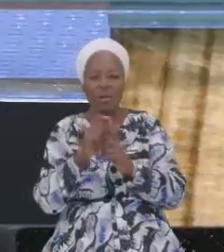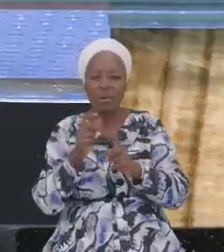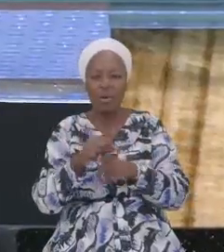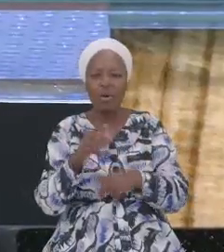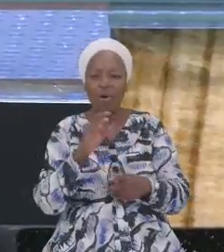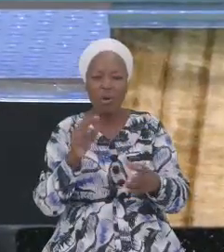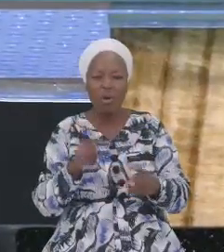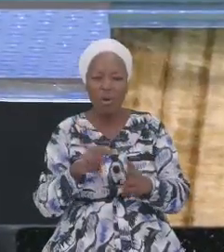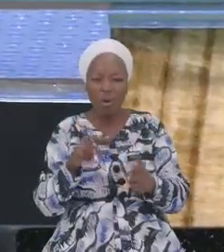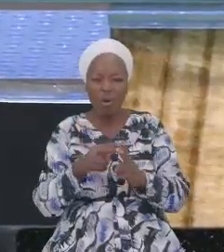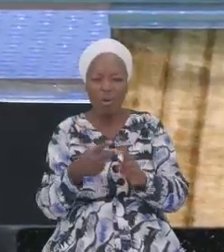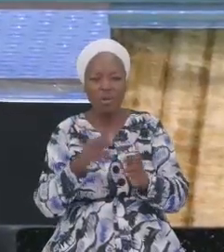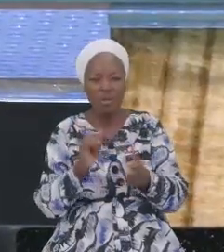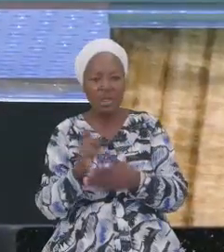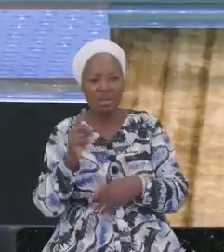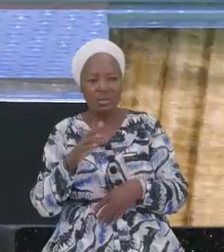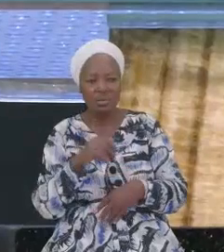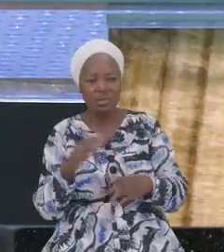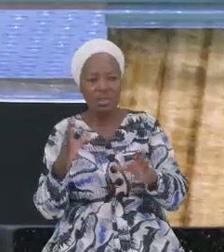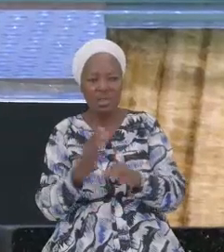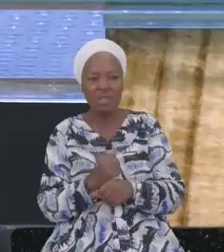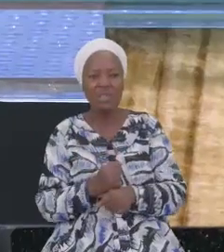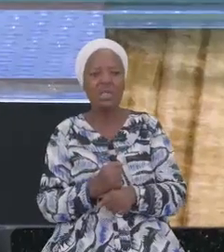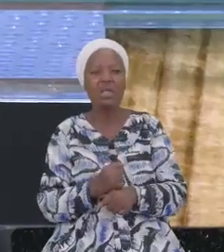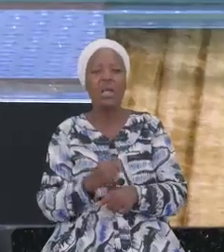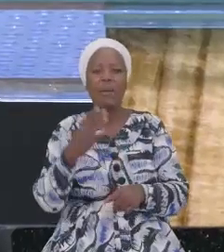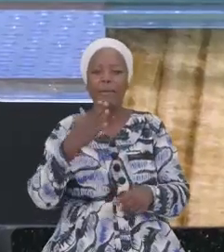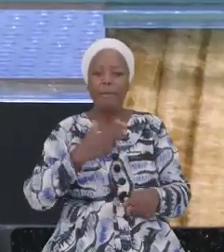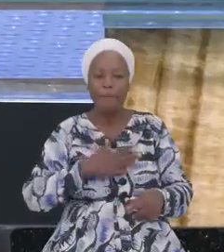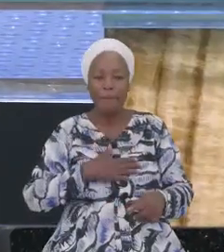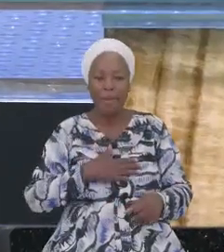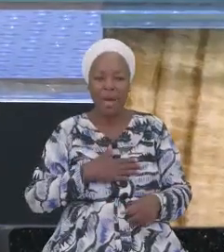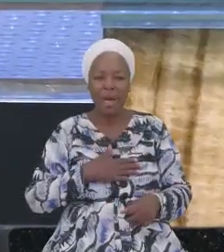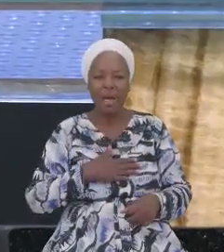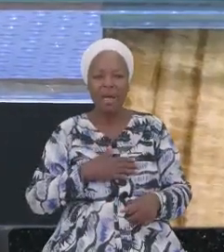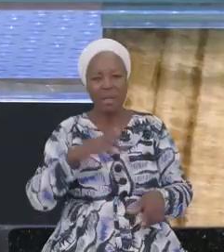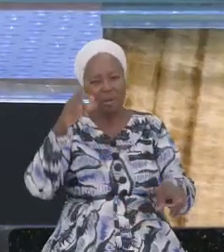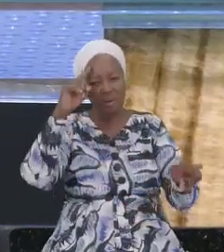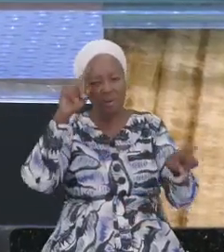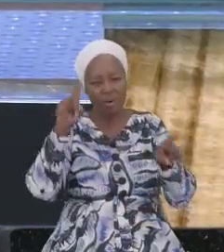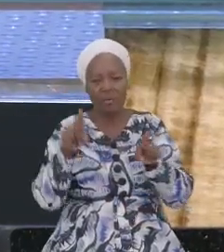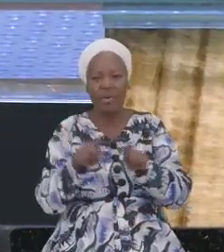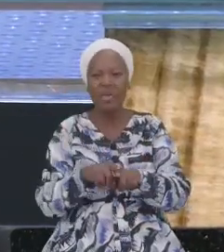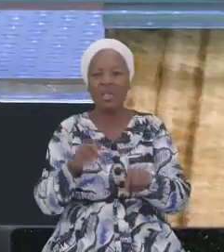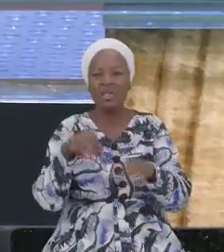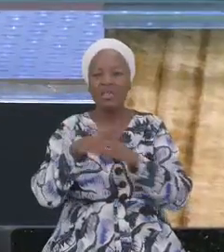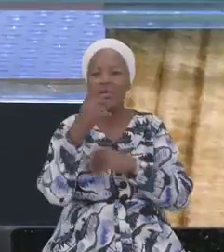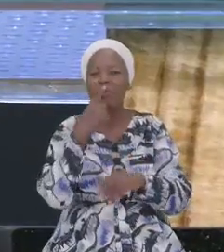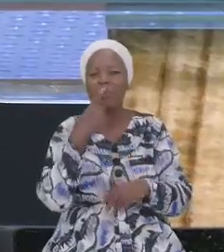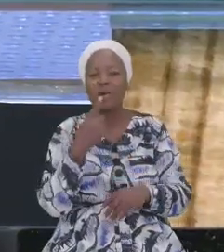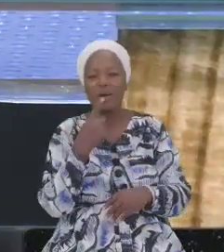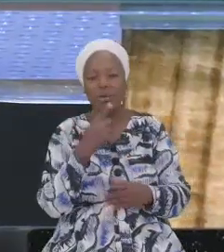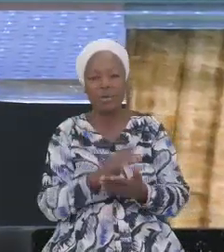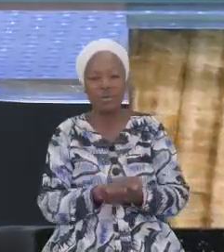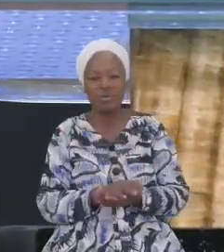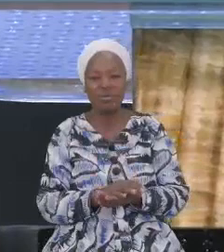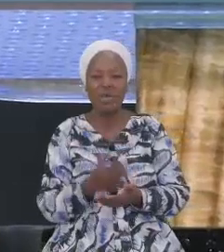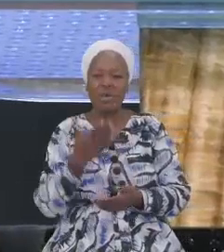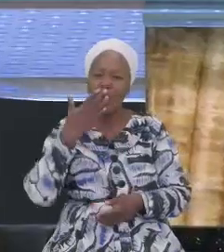thou shouldest take my covenant in thy mouth?